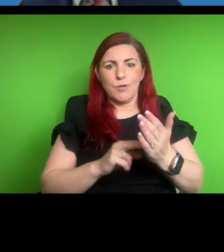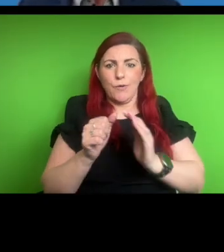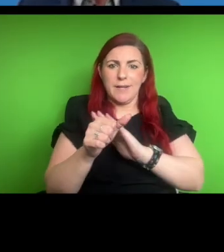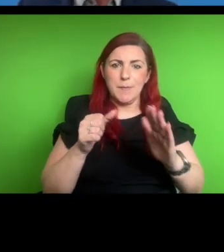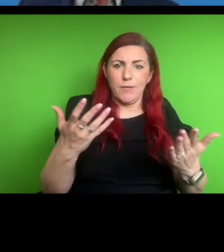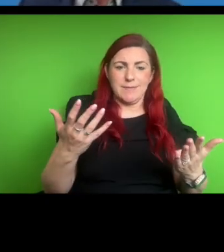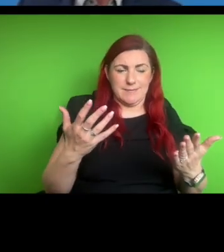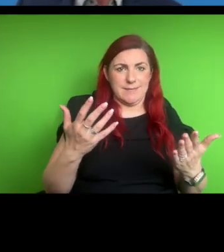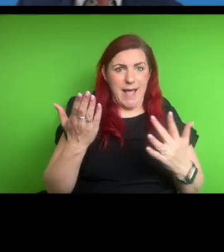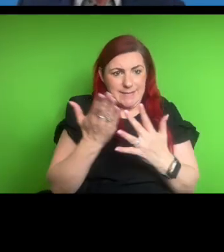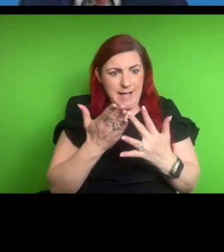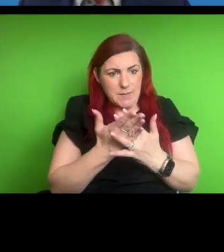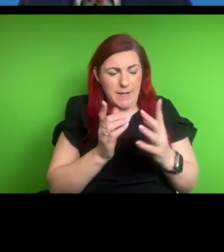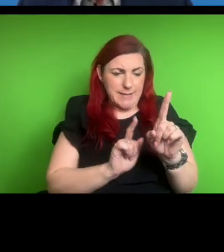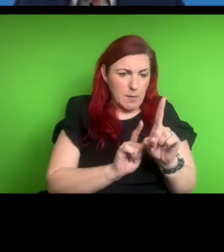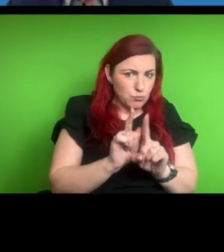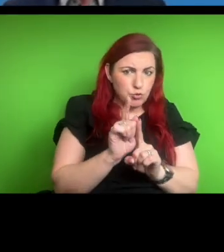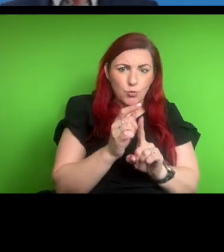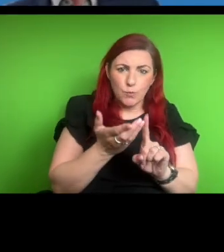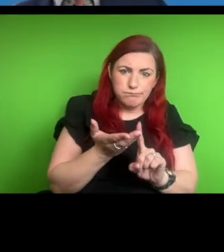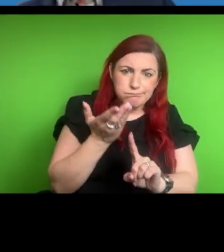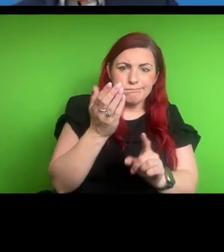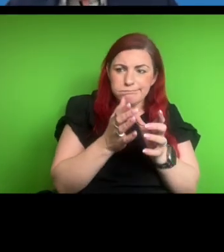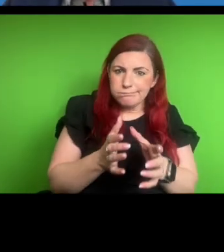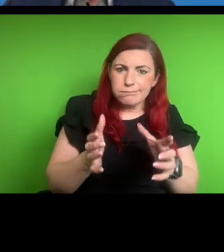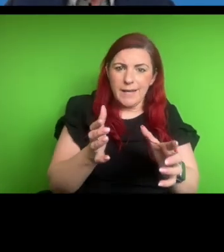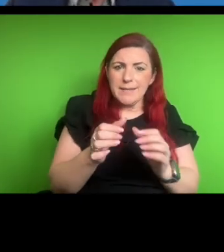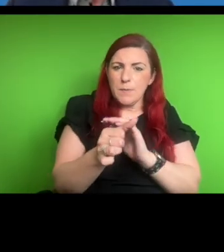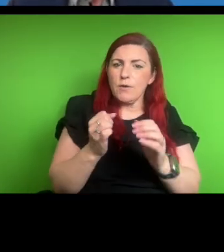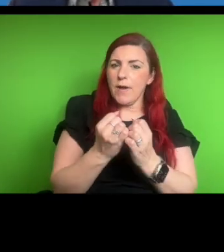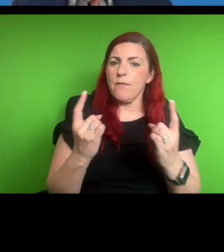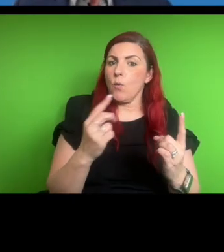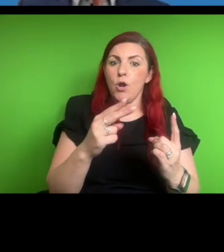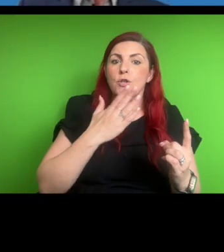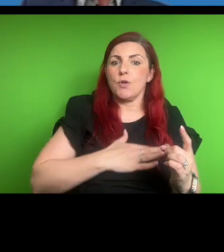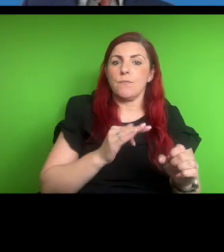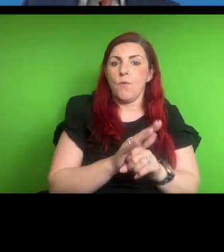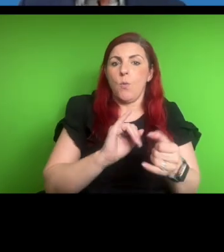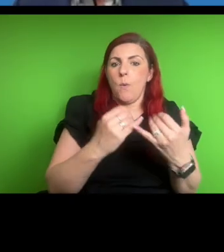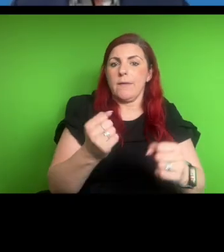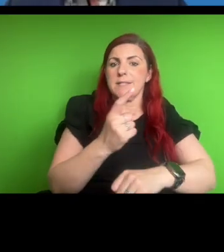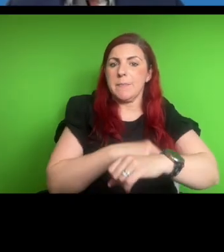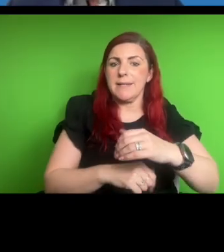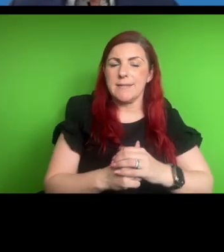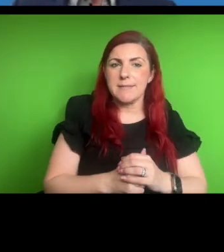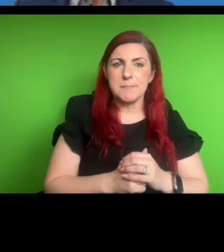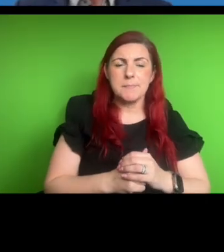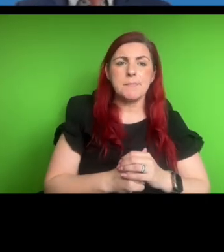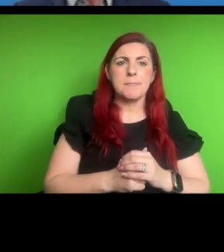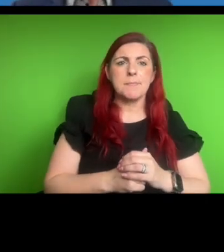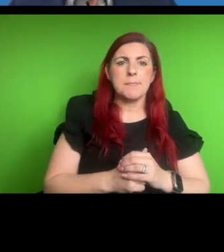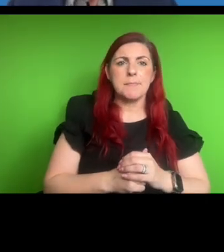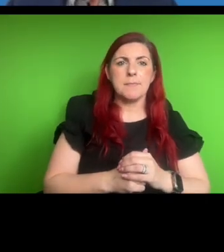enhanced experience for everyone, not just customers with disabilities. And for businesses, it expands the